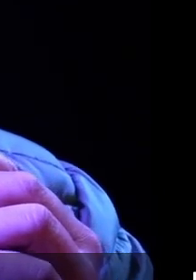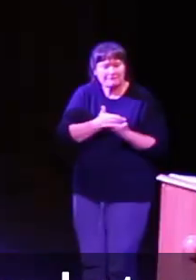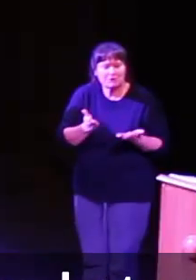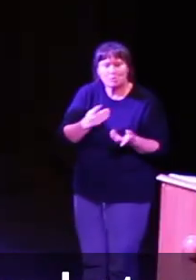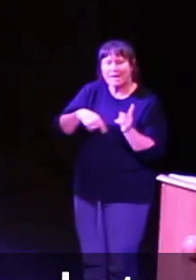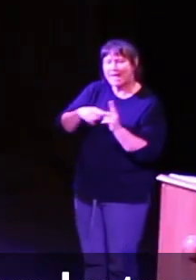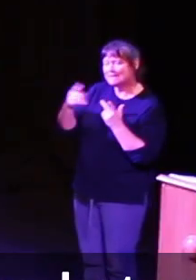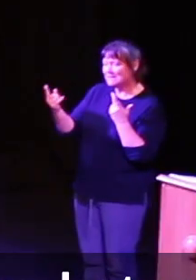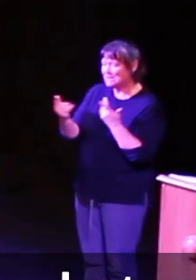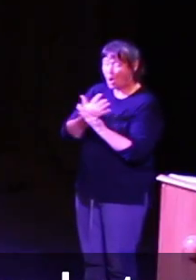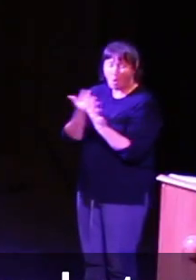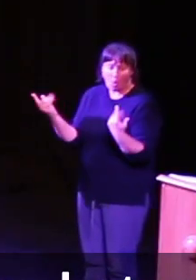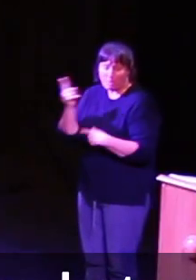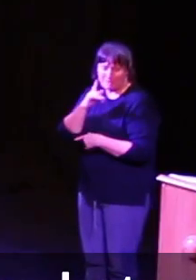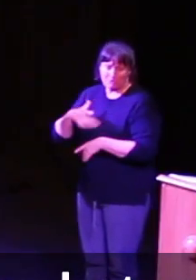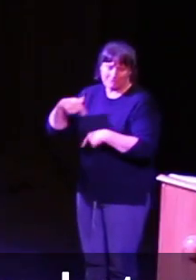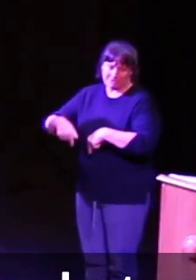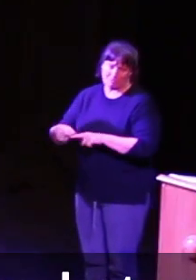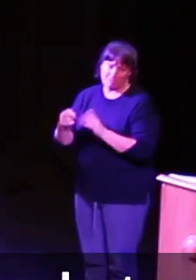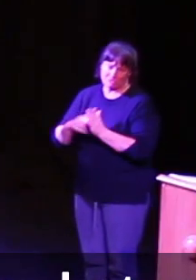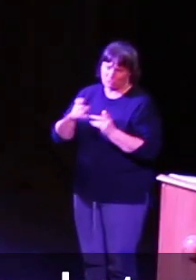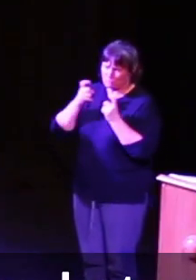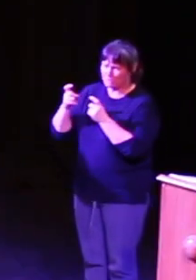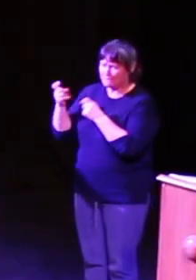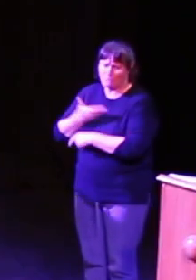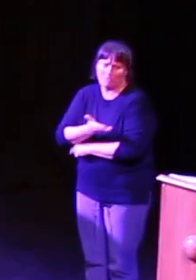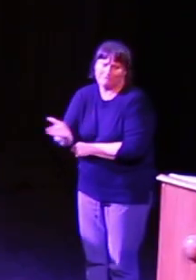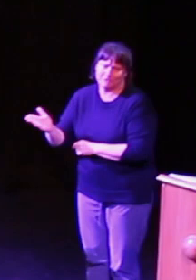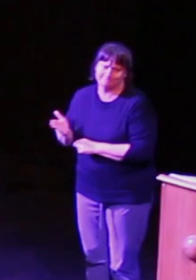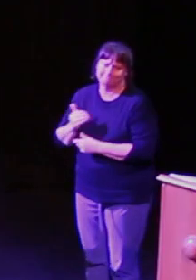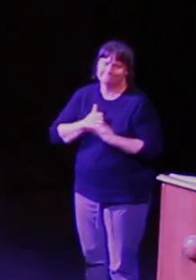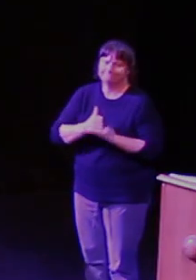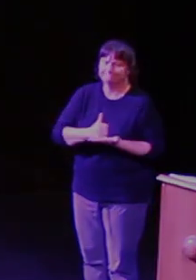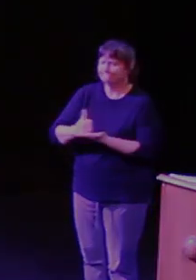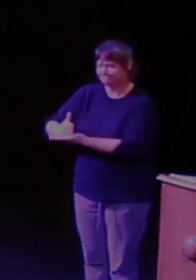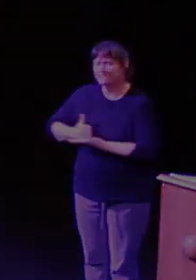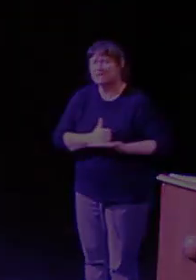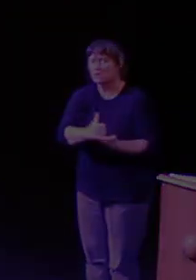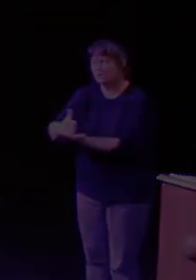well. Nō reira, tēnā koutou, kia ora tātou katoa. Tēnā koutou.